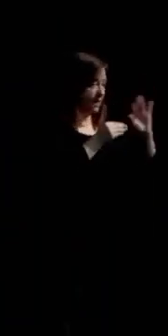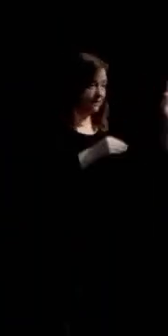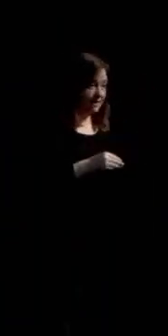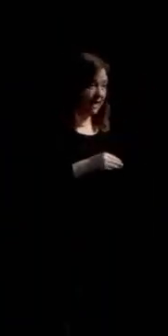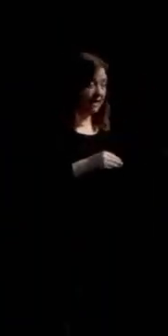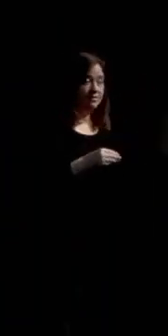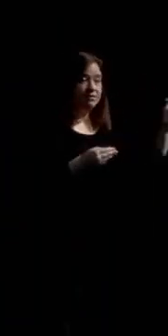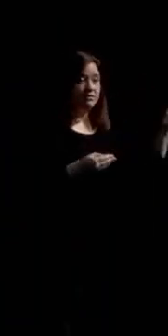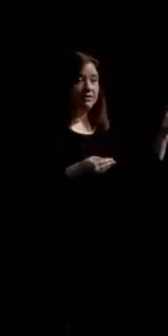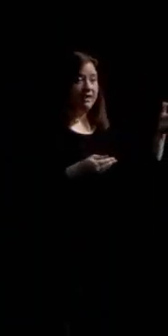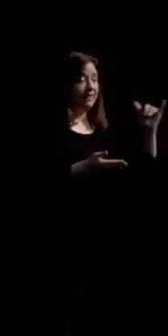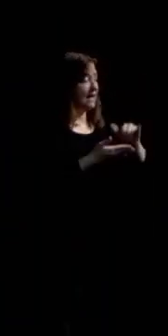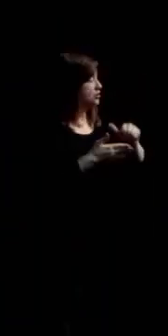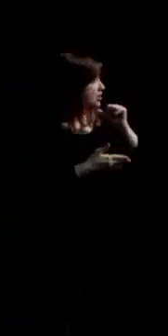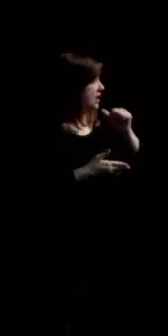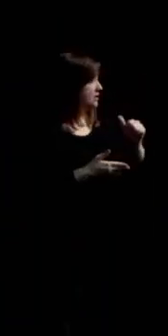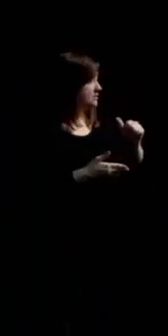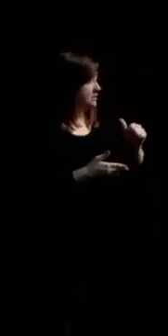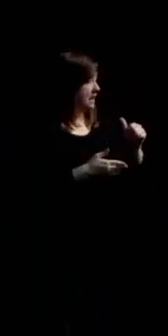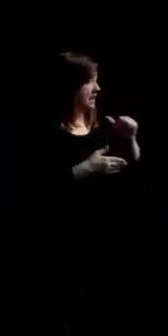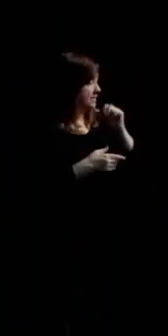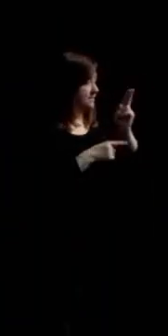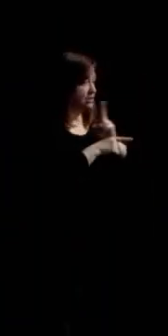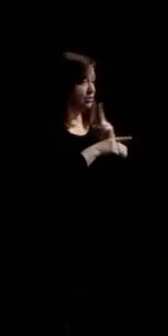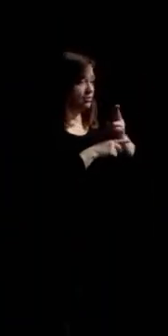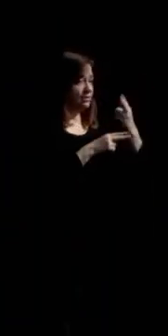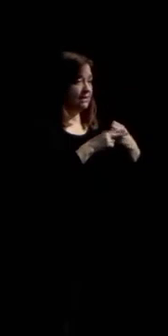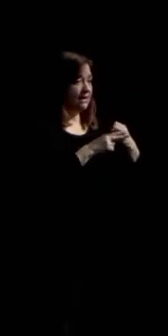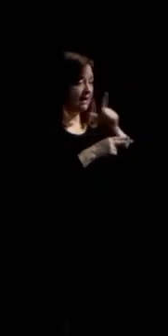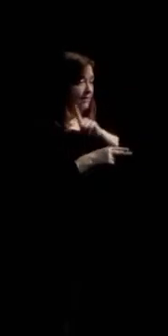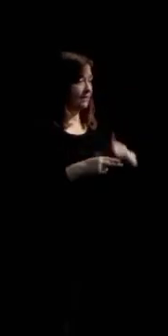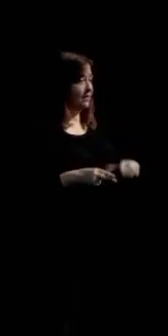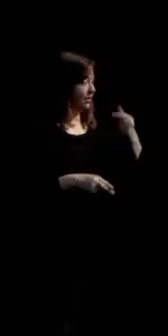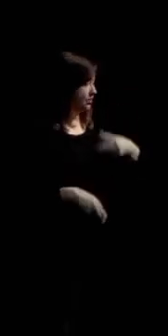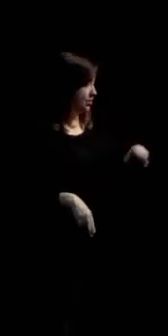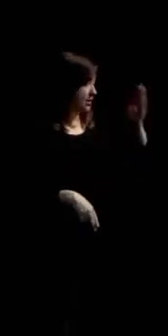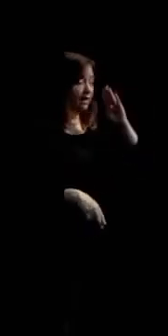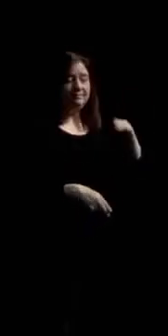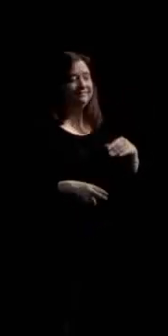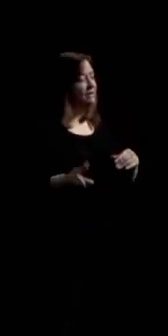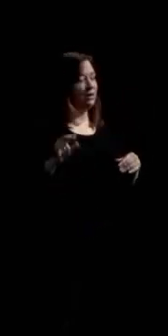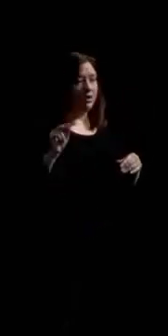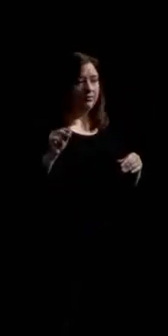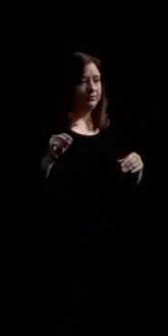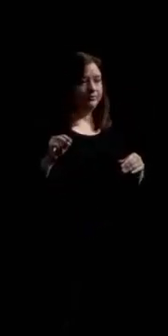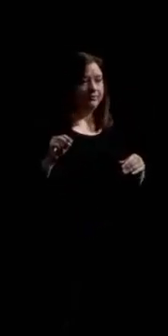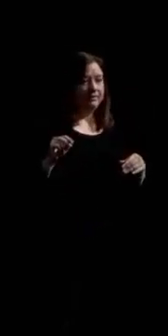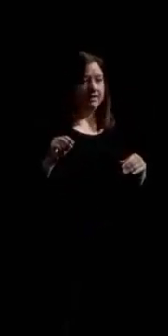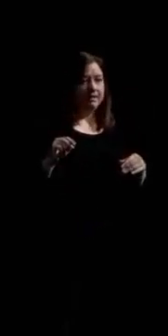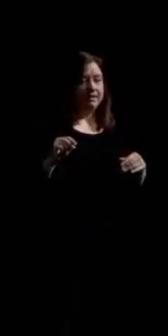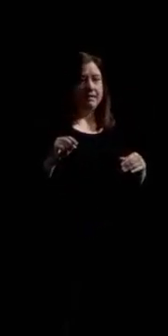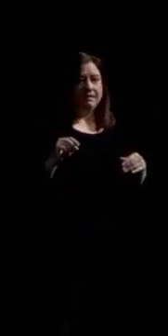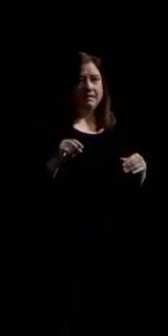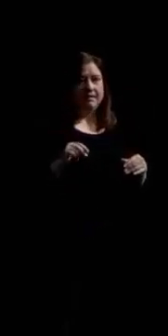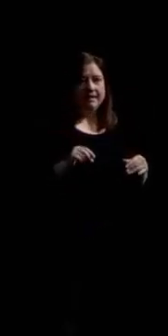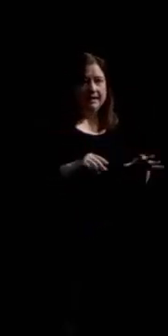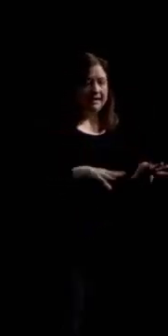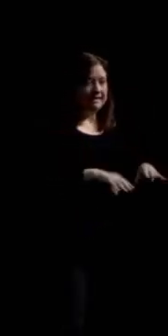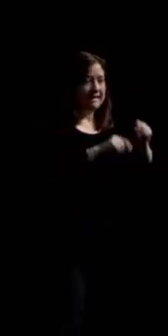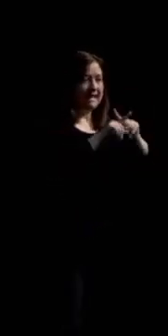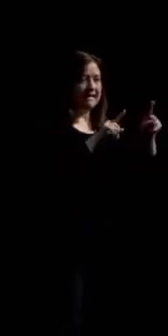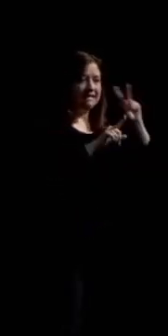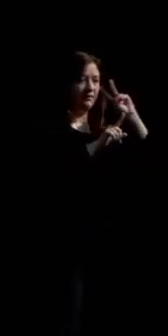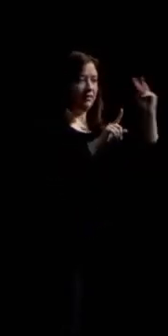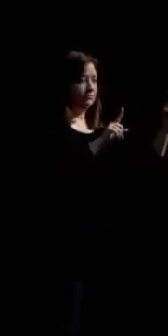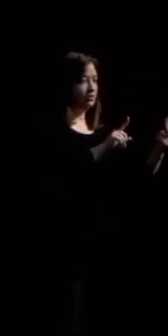9, which is, thou shalt not misuse the name of the Lord your God. But he doesn't do that. He is taking a